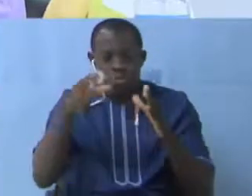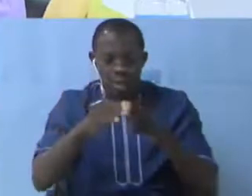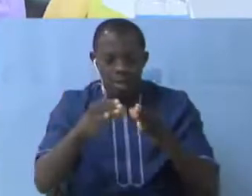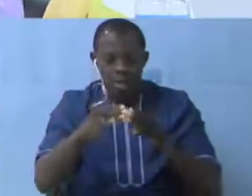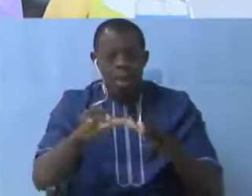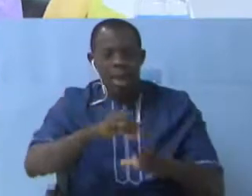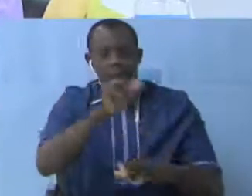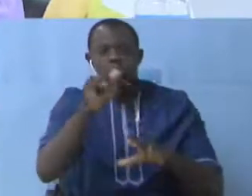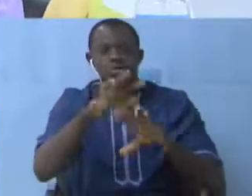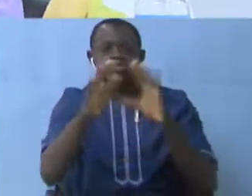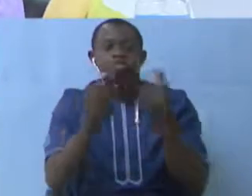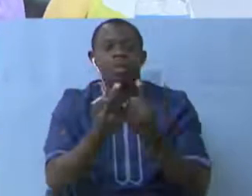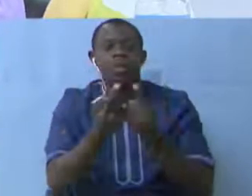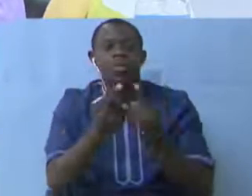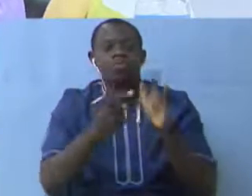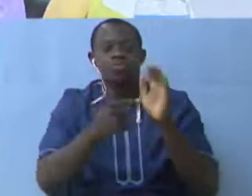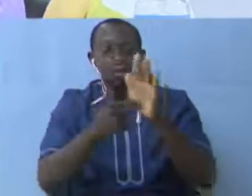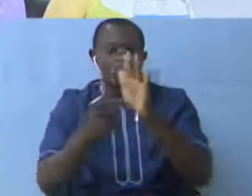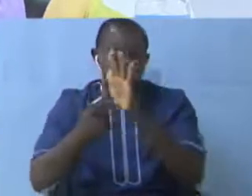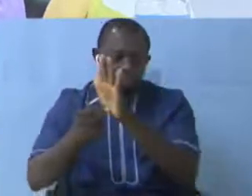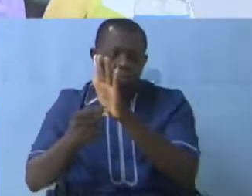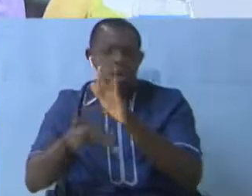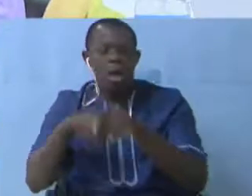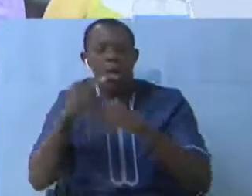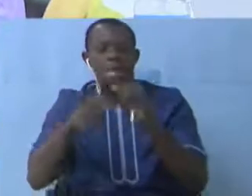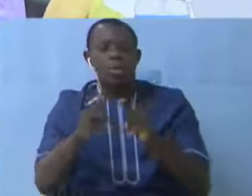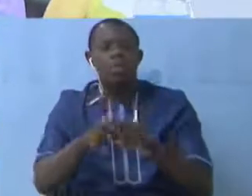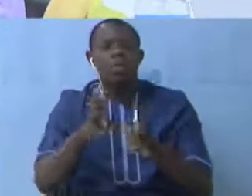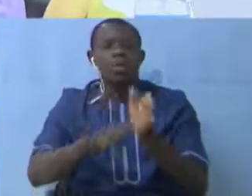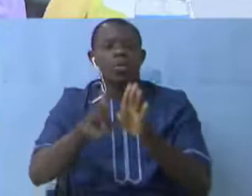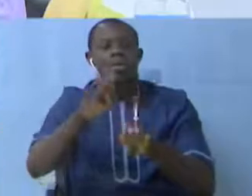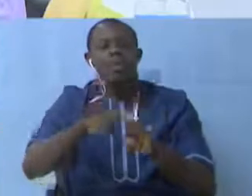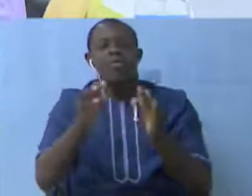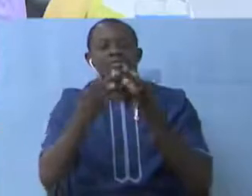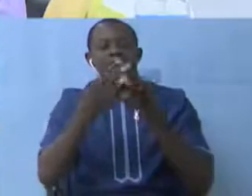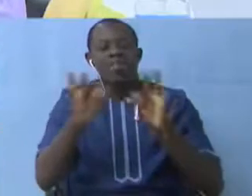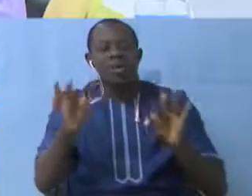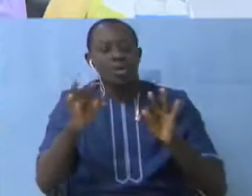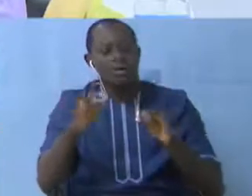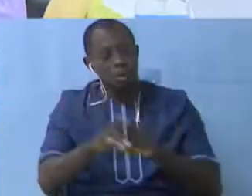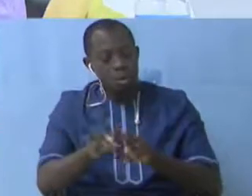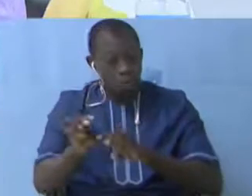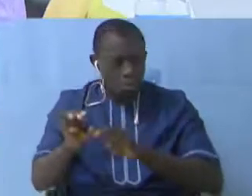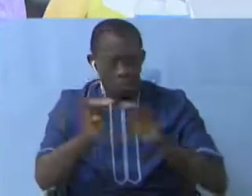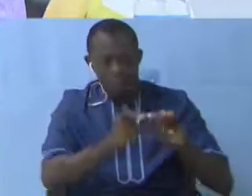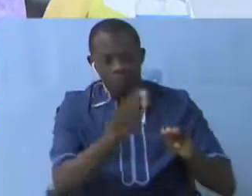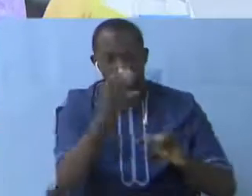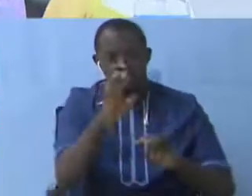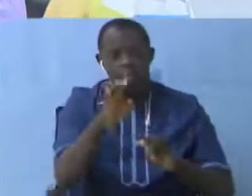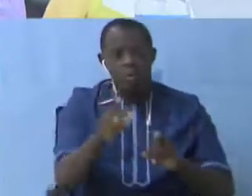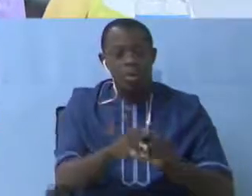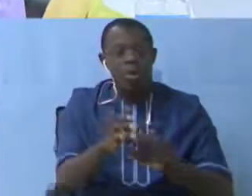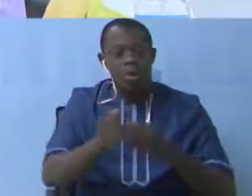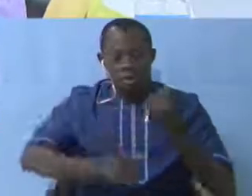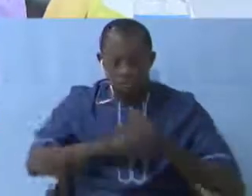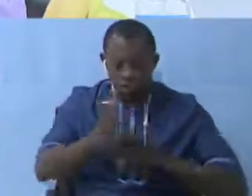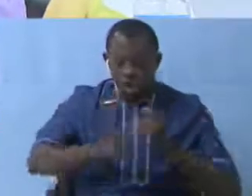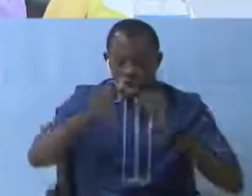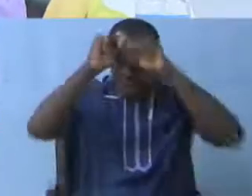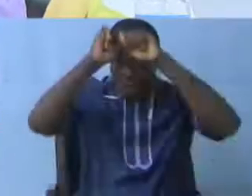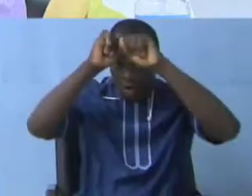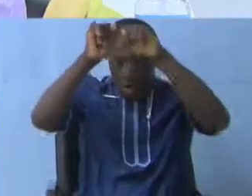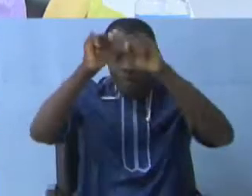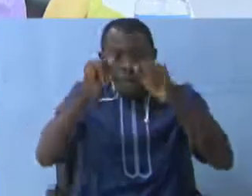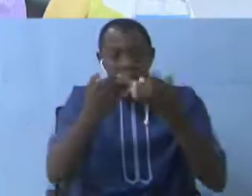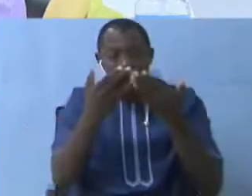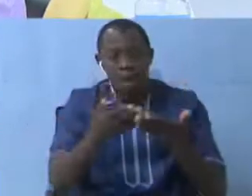something that shows our resolve really to move from the repressive regime to something new, and we wanted to change. Ci réew mi